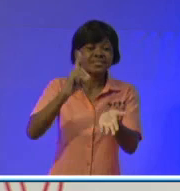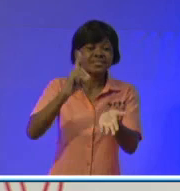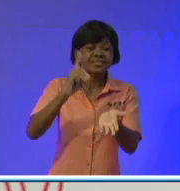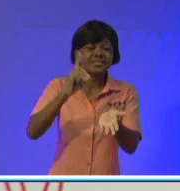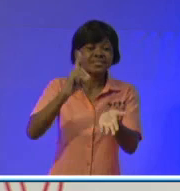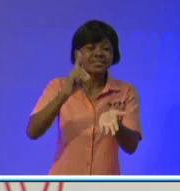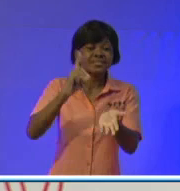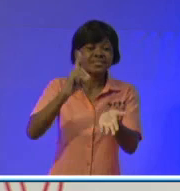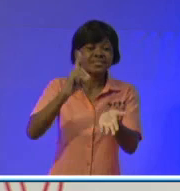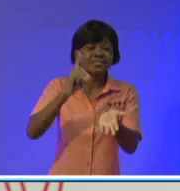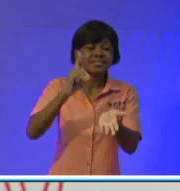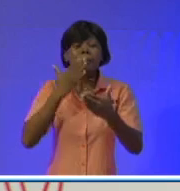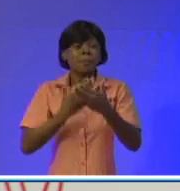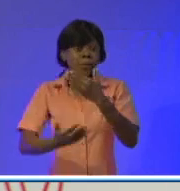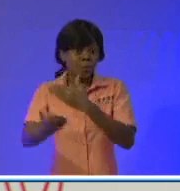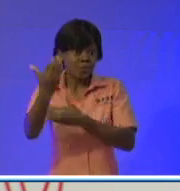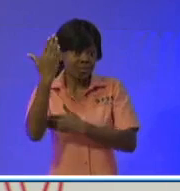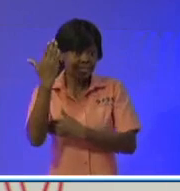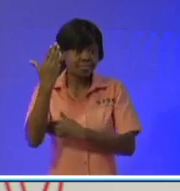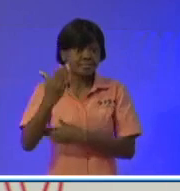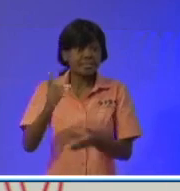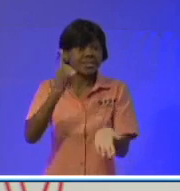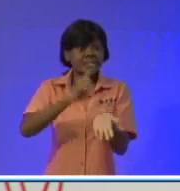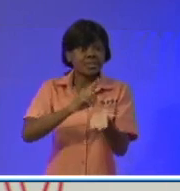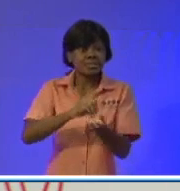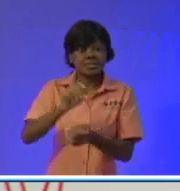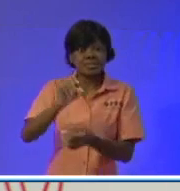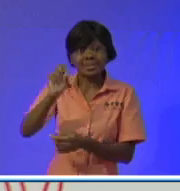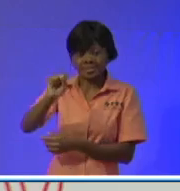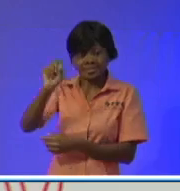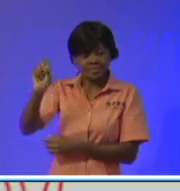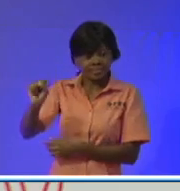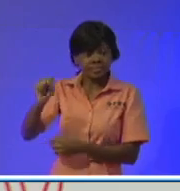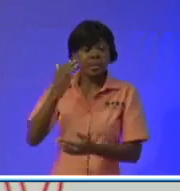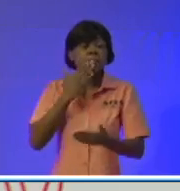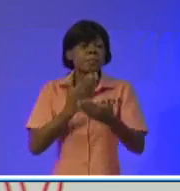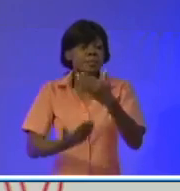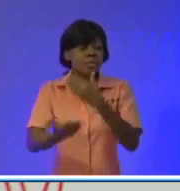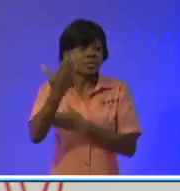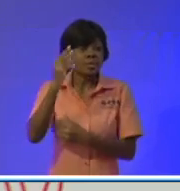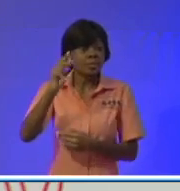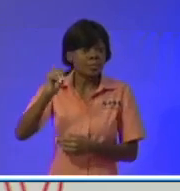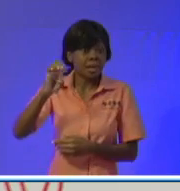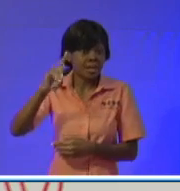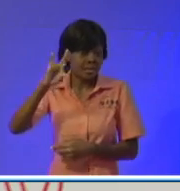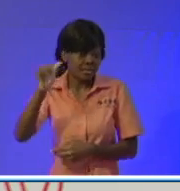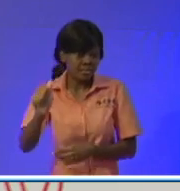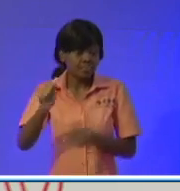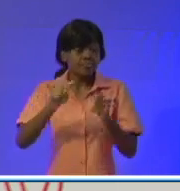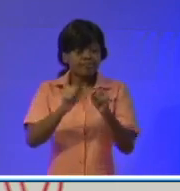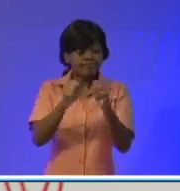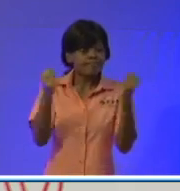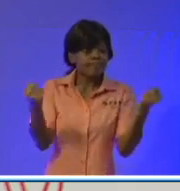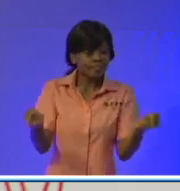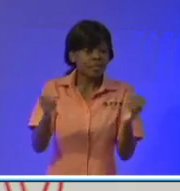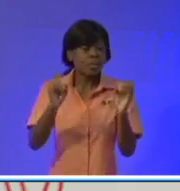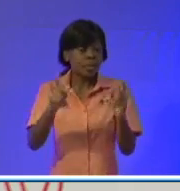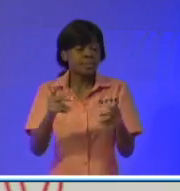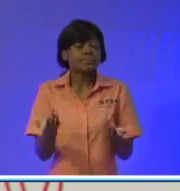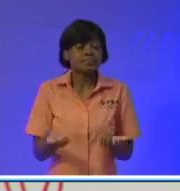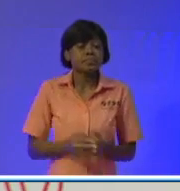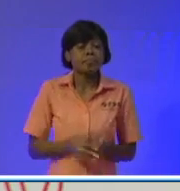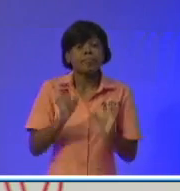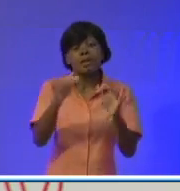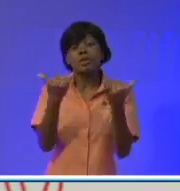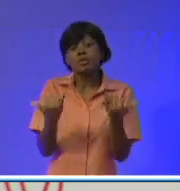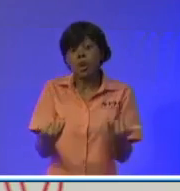Ladies and gentlemen of the media and the listening and viewing public, wherever you are, good morning, Monday morning. So vaccination numbers, they